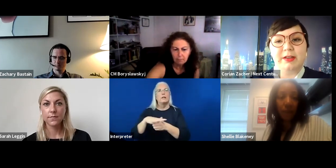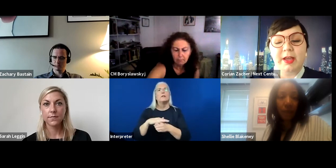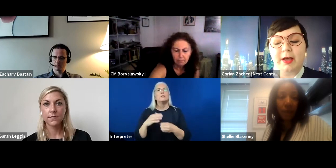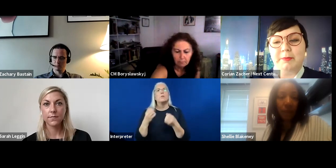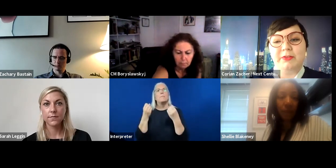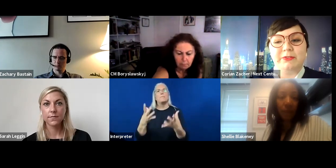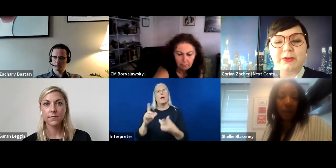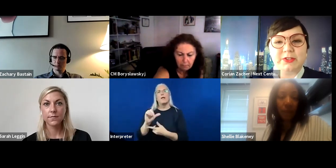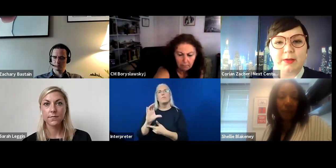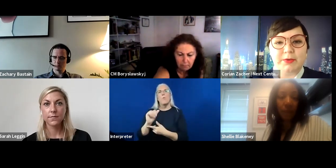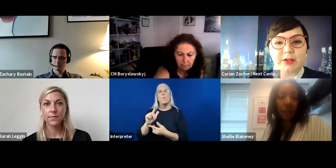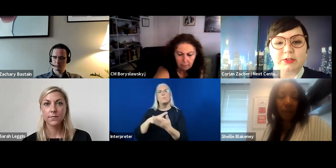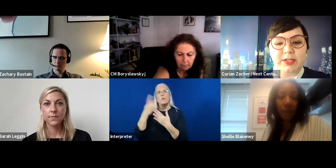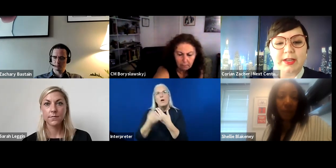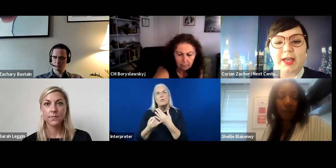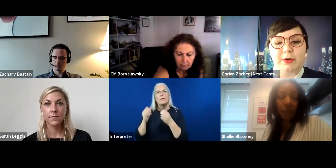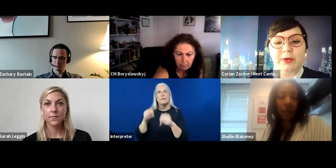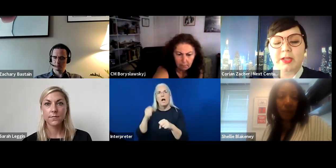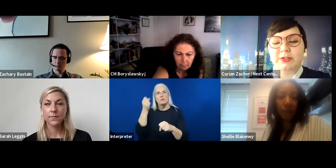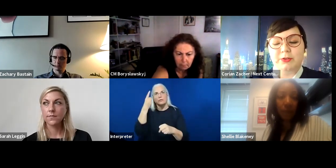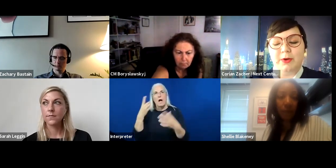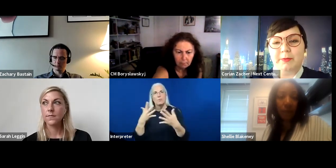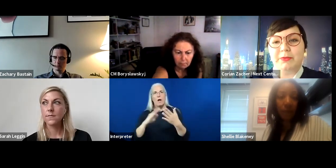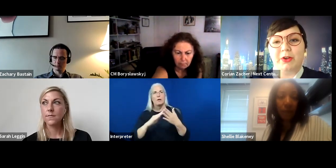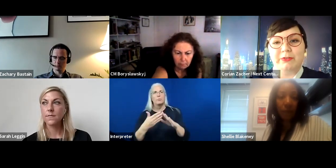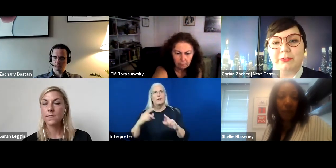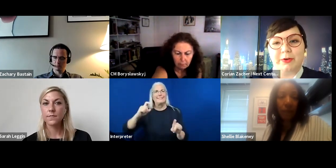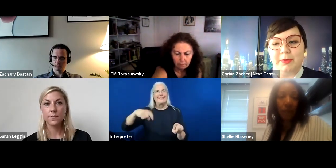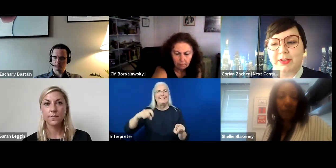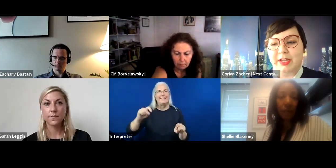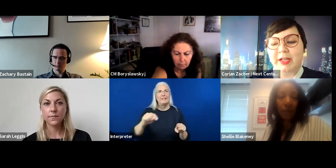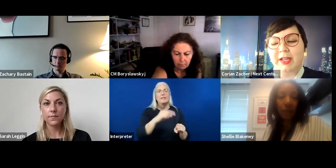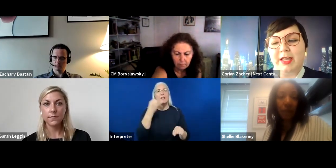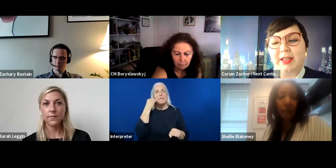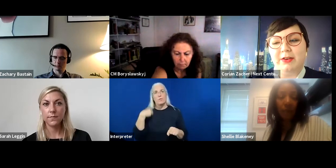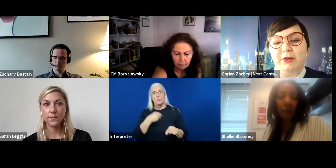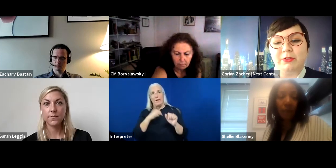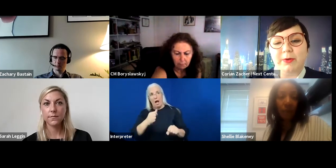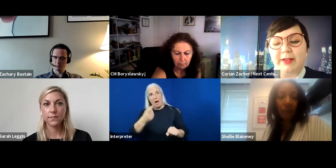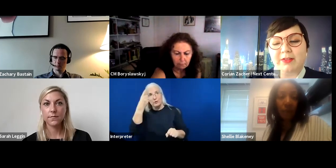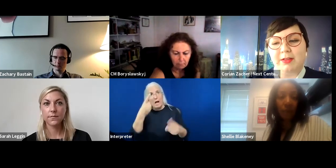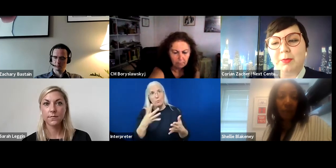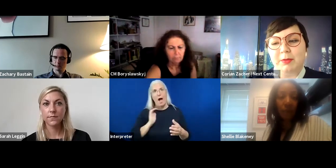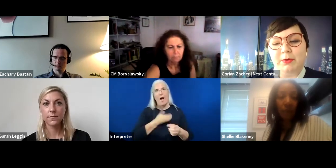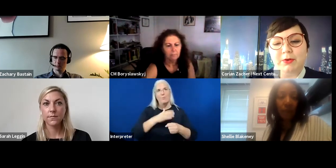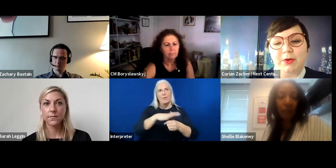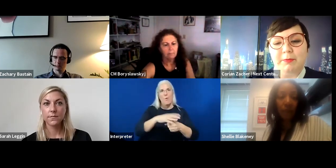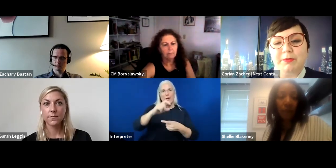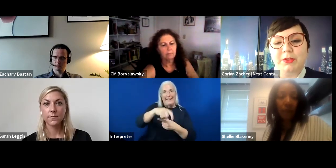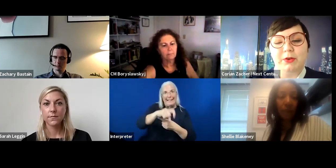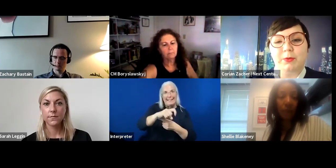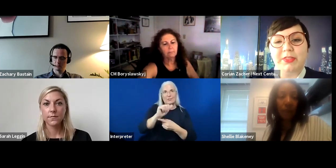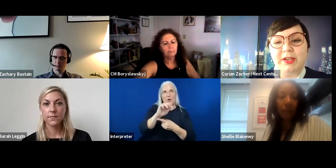actually need is the first step to understanding how to solve affordability. And also asking